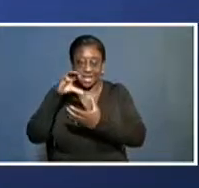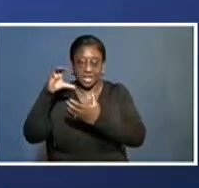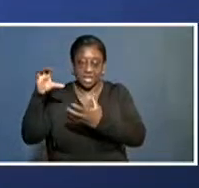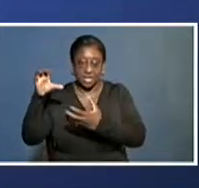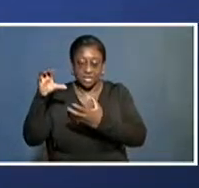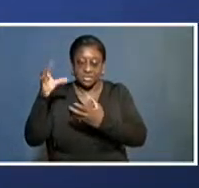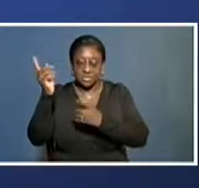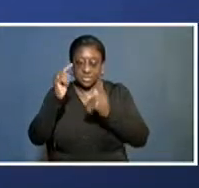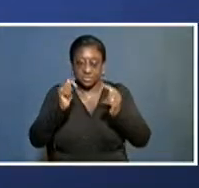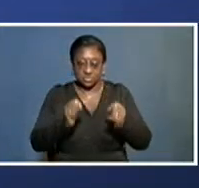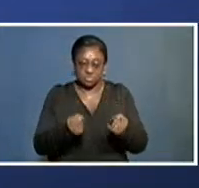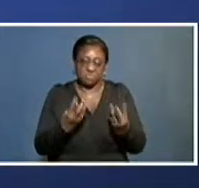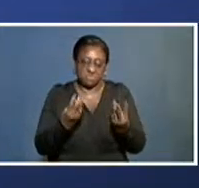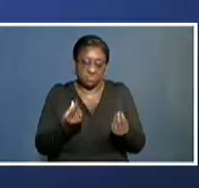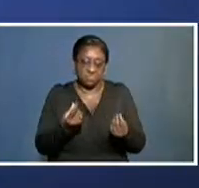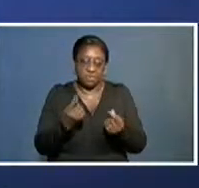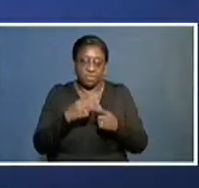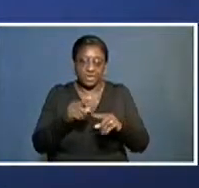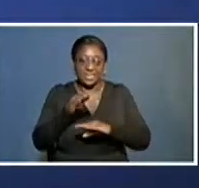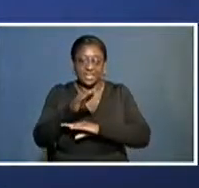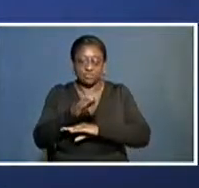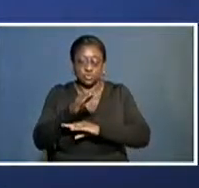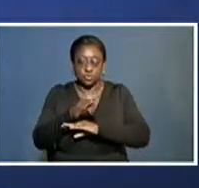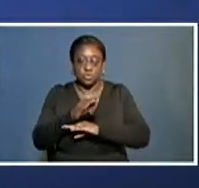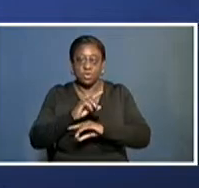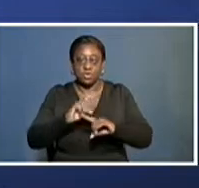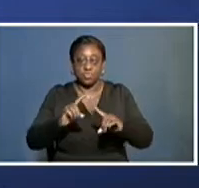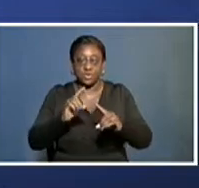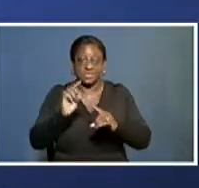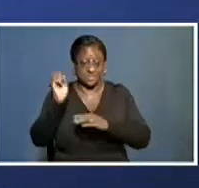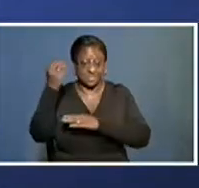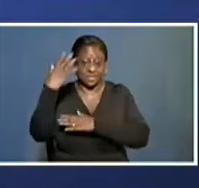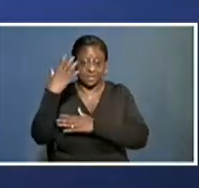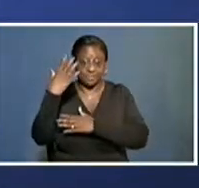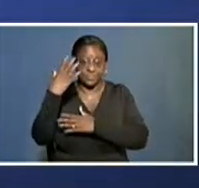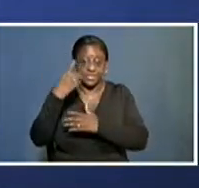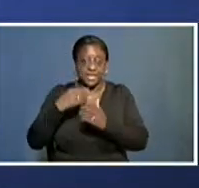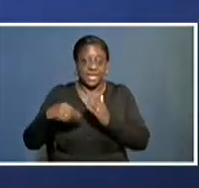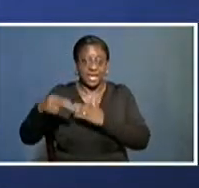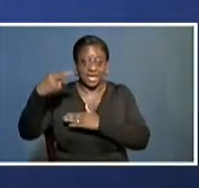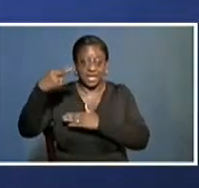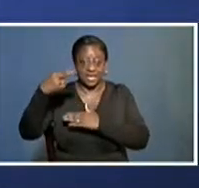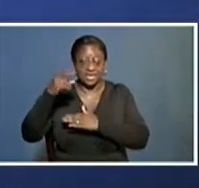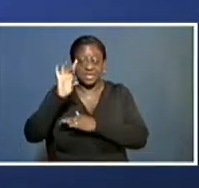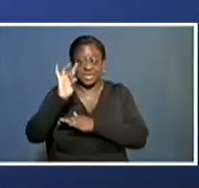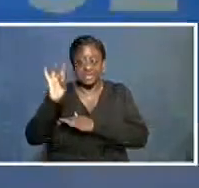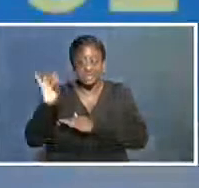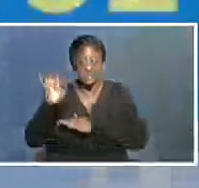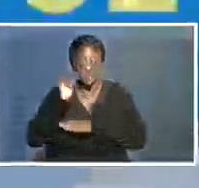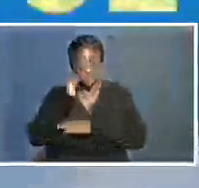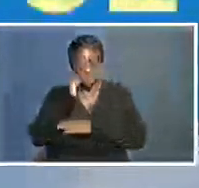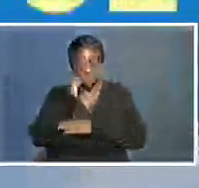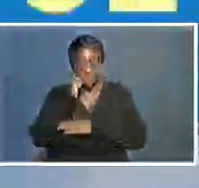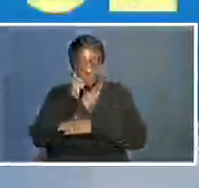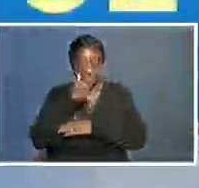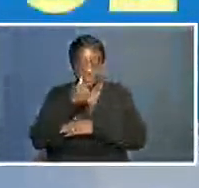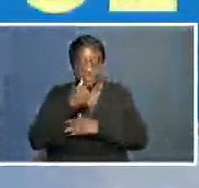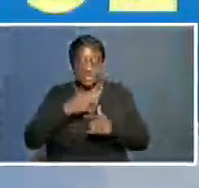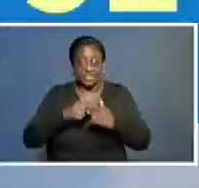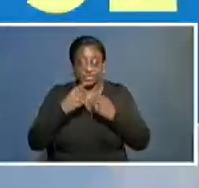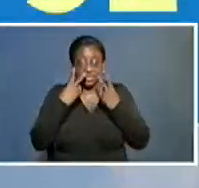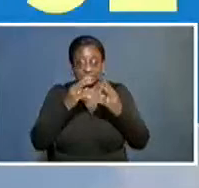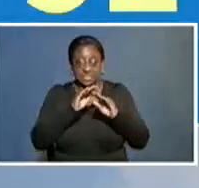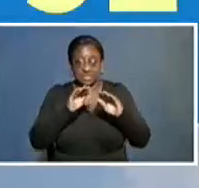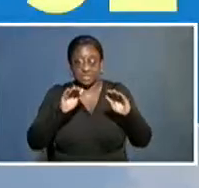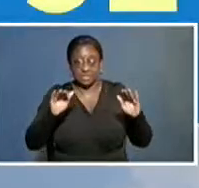two isolated thunderstorms. But in the afternoon, it will turn partly sunny. High temperature tomorrow getting up to 88 degrees. And your extended weather forecast